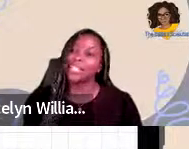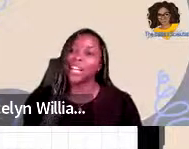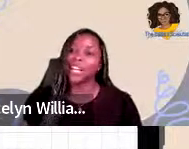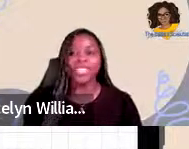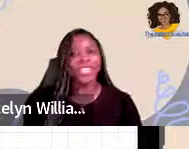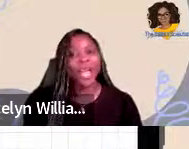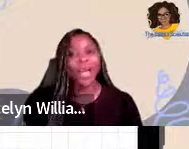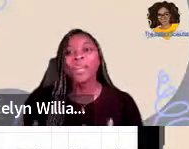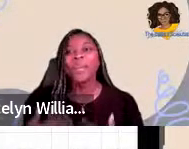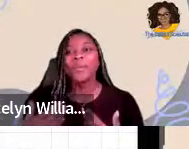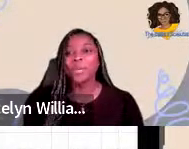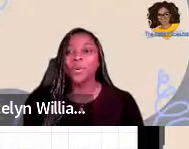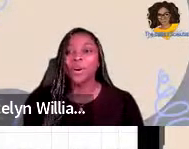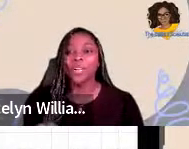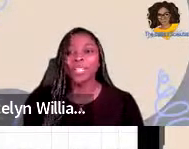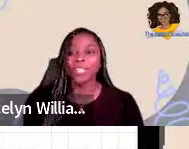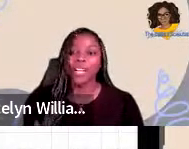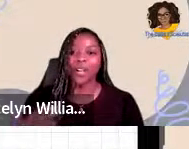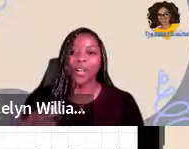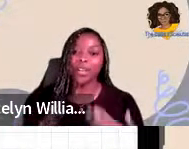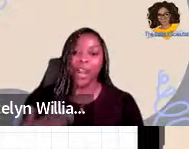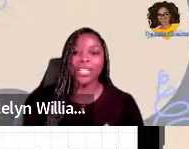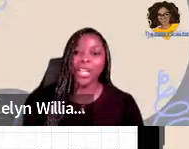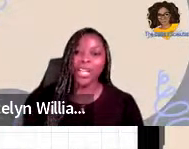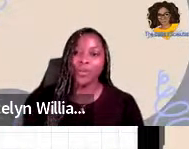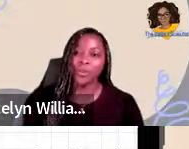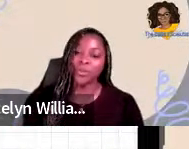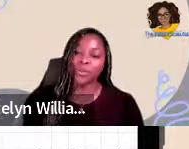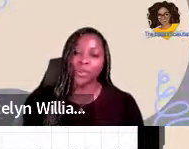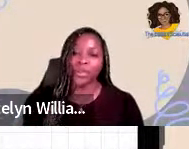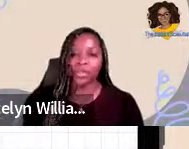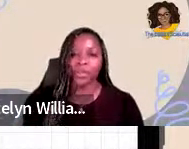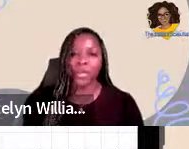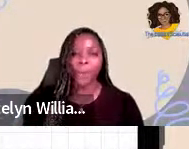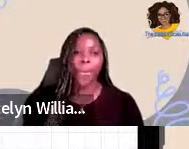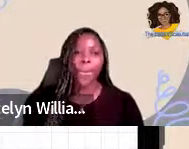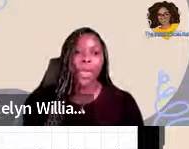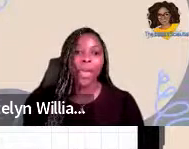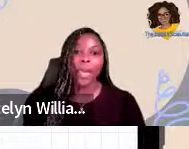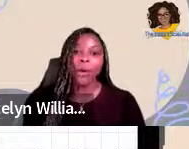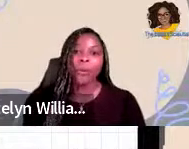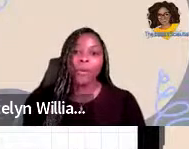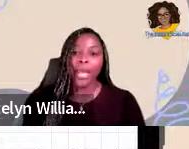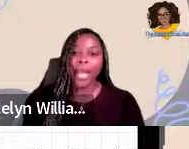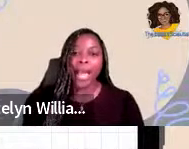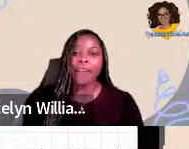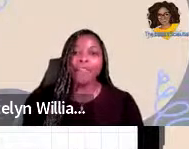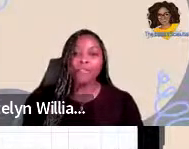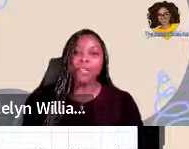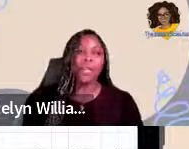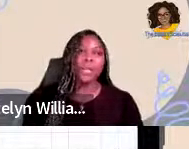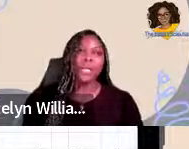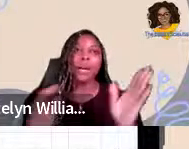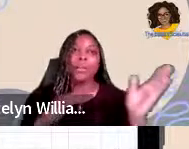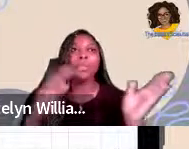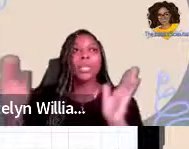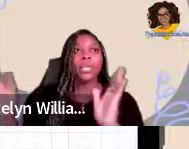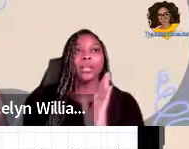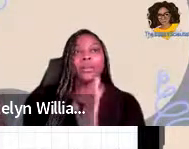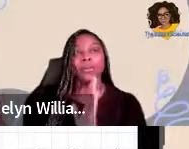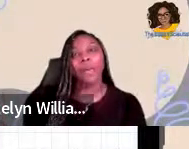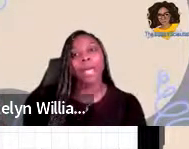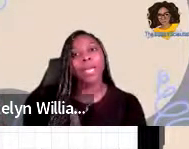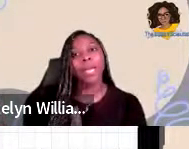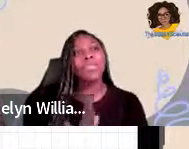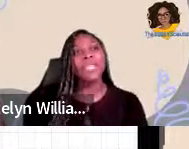sitting in a chair in lab, people are going to start gravitating more towards what you're doing. When I have everything planned out, you see